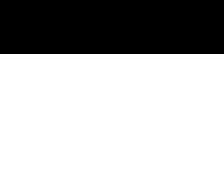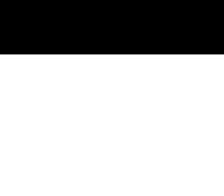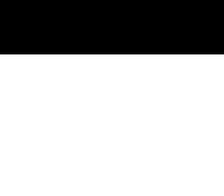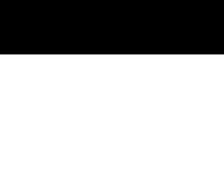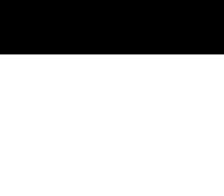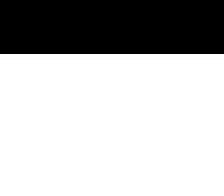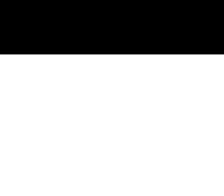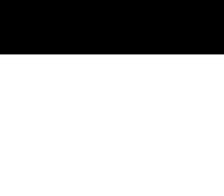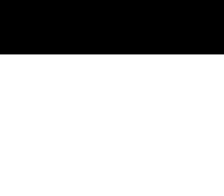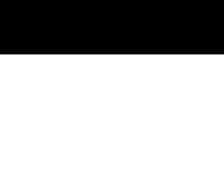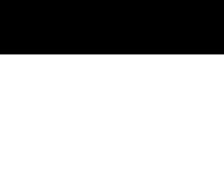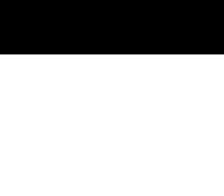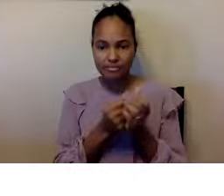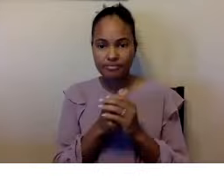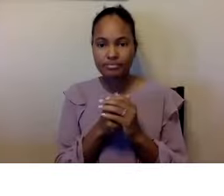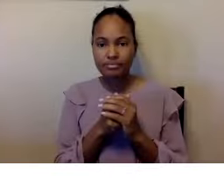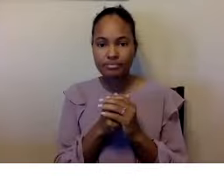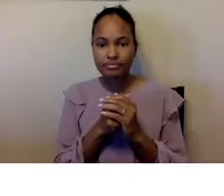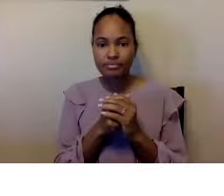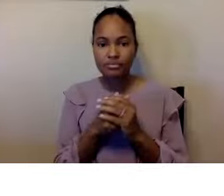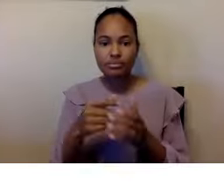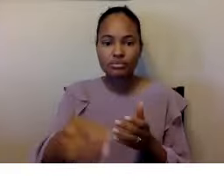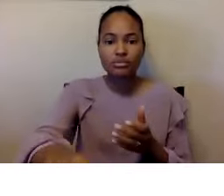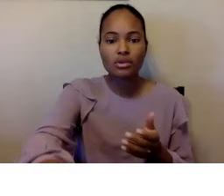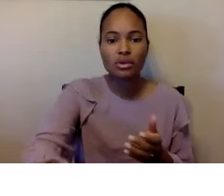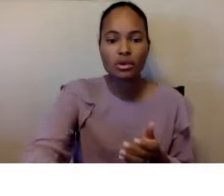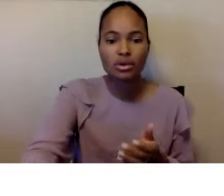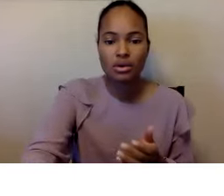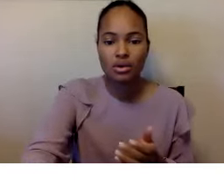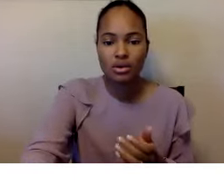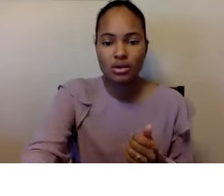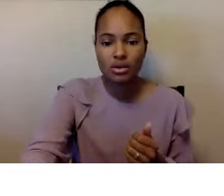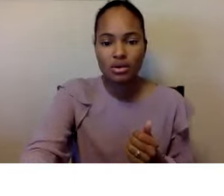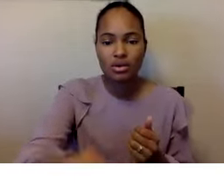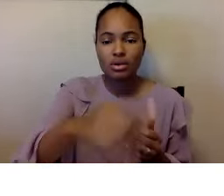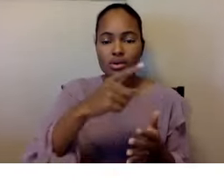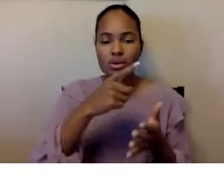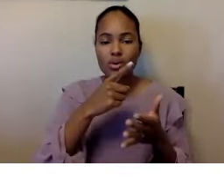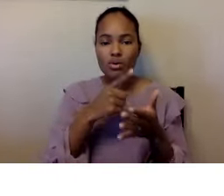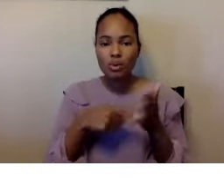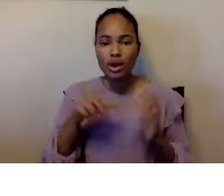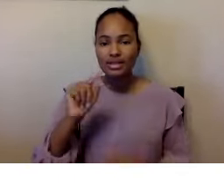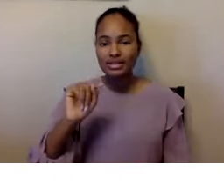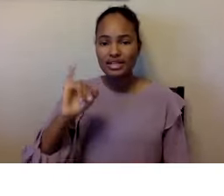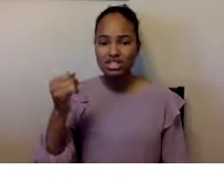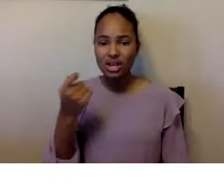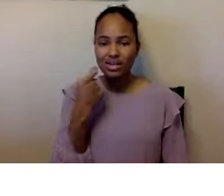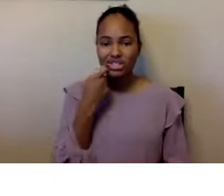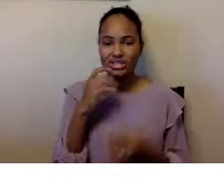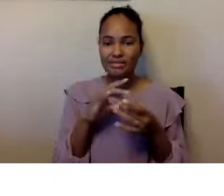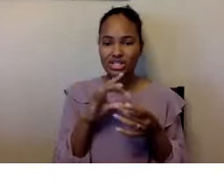What my fellow panelists just mentioned were things on my mind as well earlier,